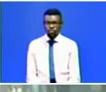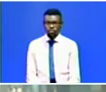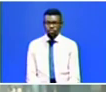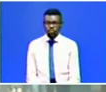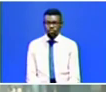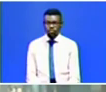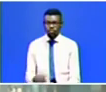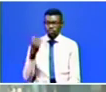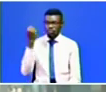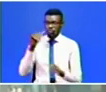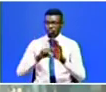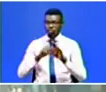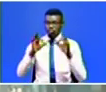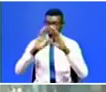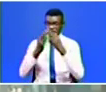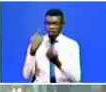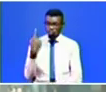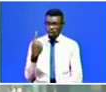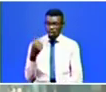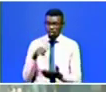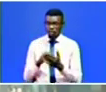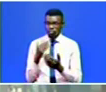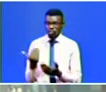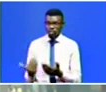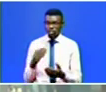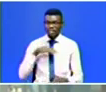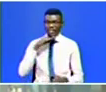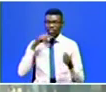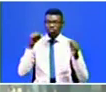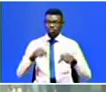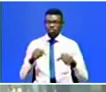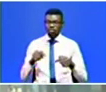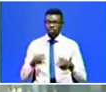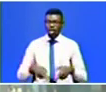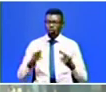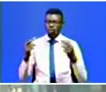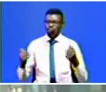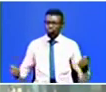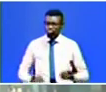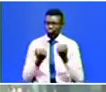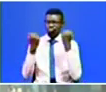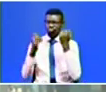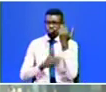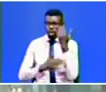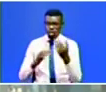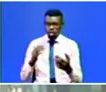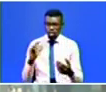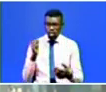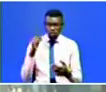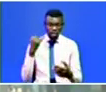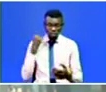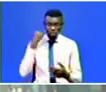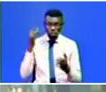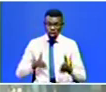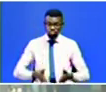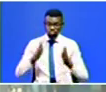The five members of the same family, including a minor, died today following a grisly road accident along the Nairobi Nakuru highway